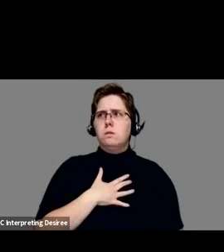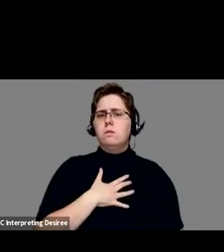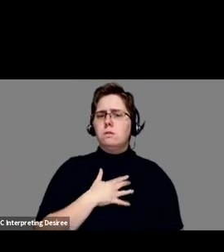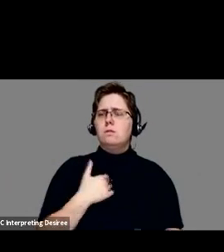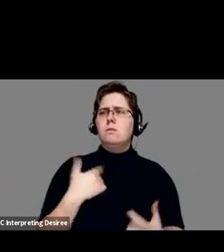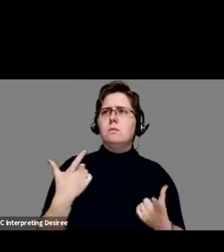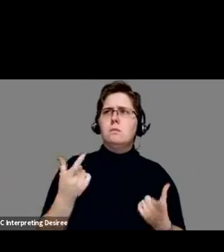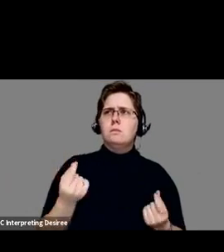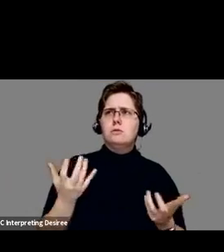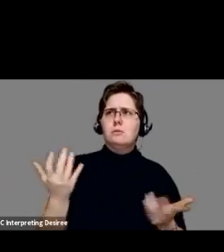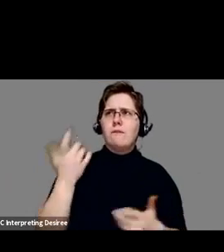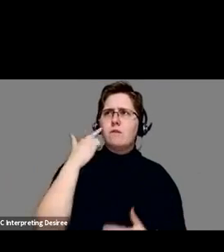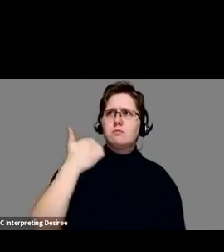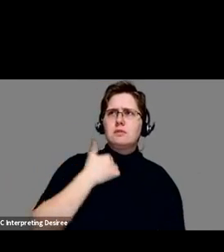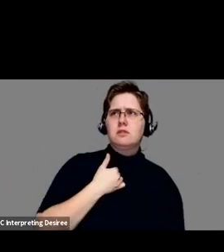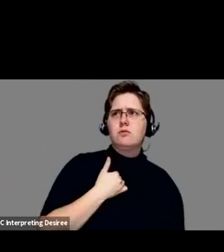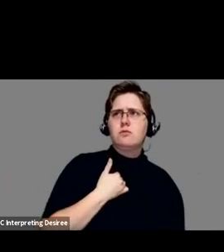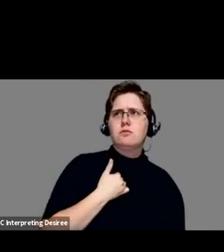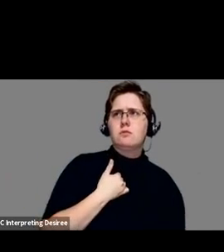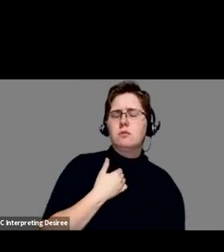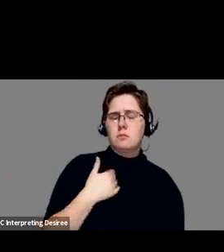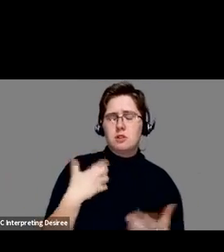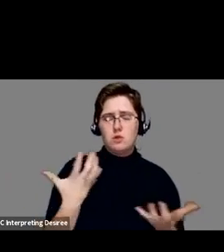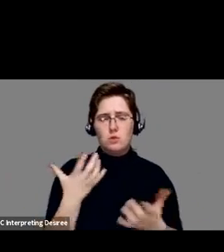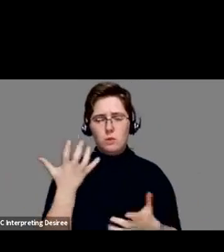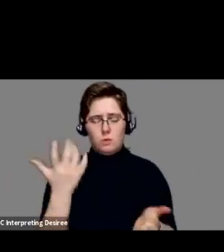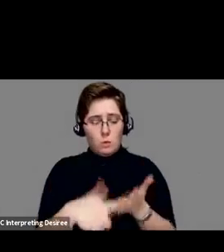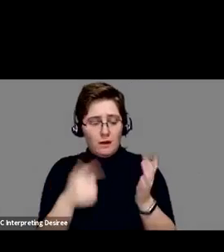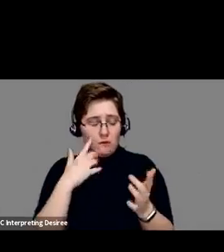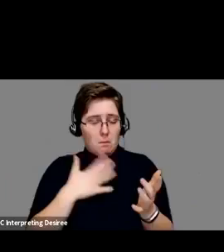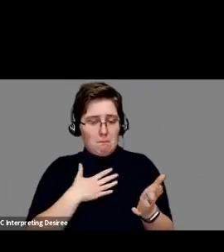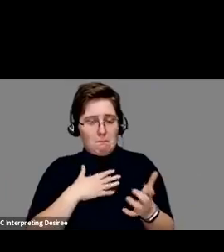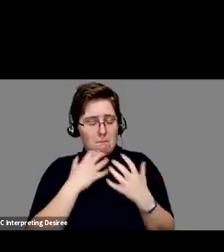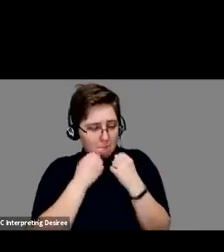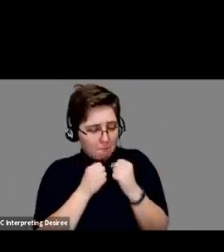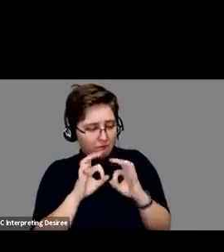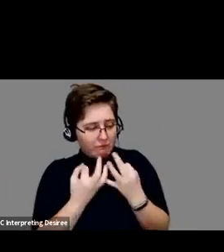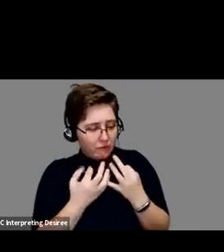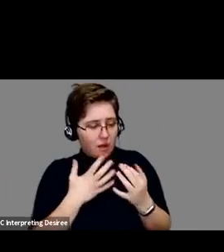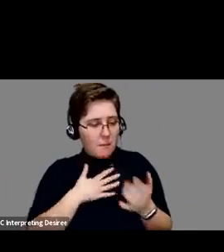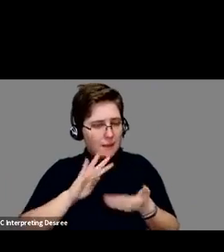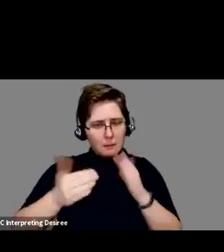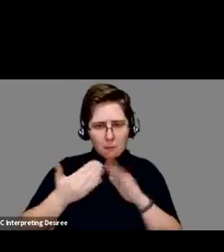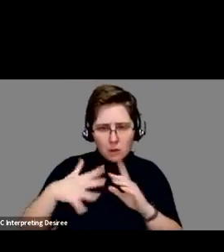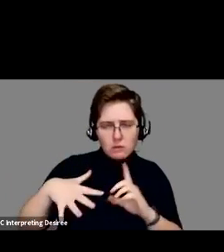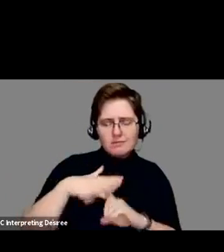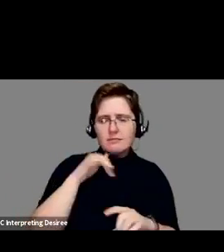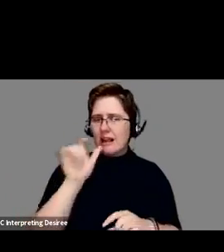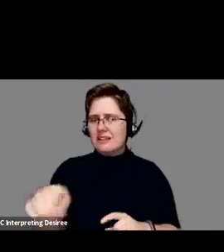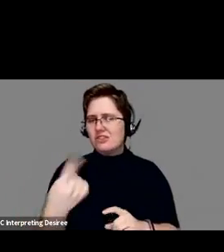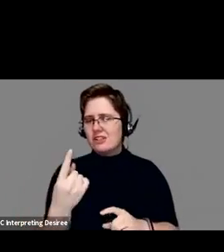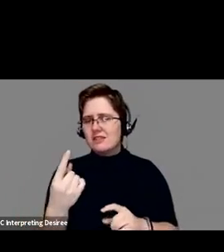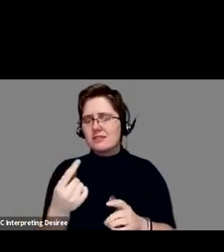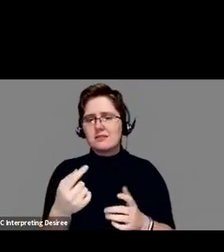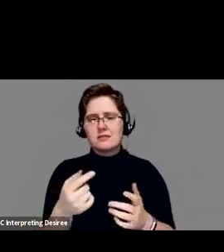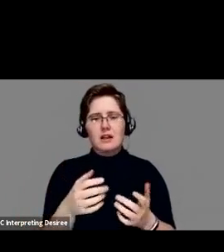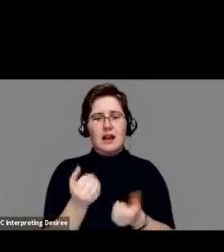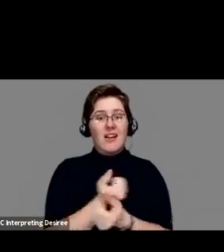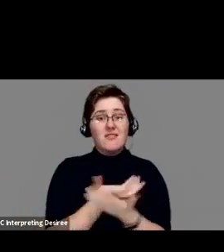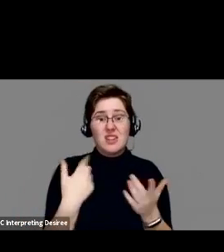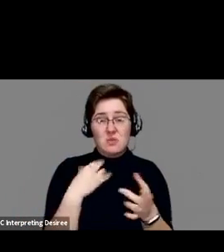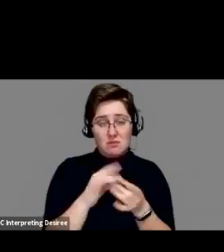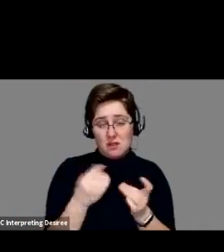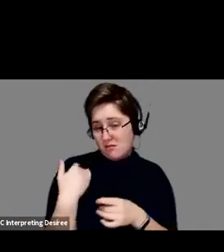I do for myself, my loved ones, my community, besides all the practices that we've